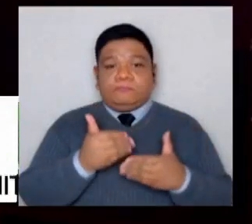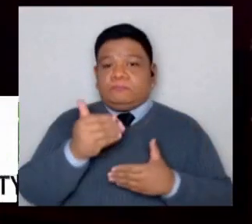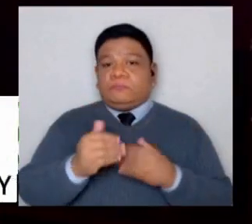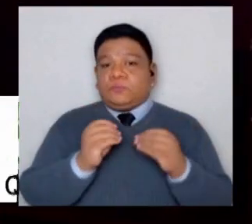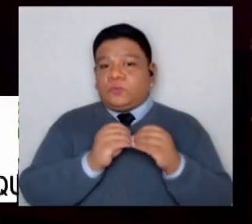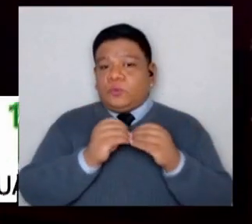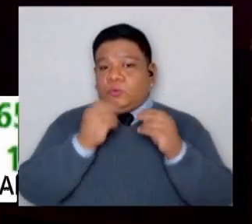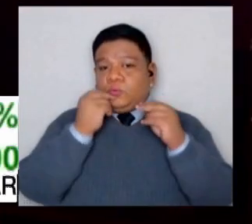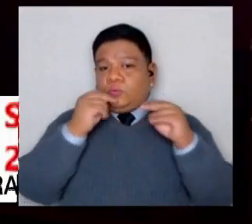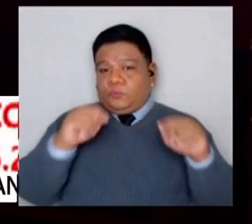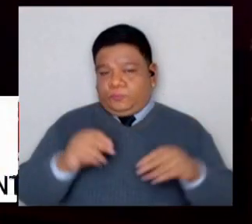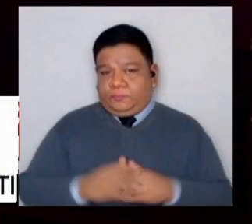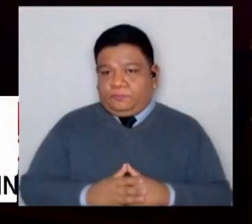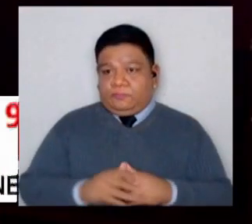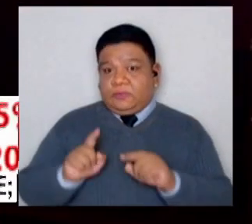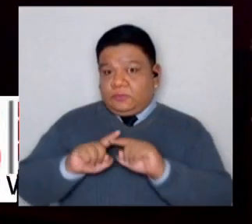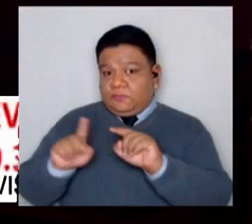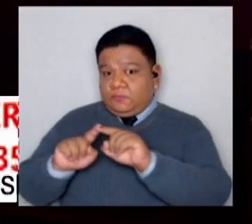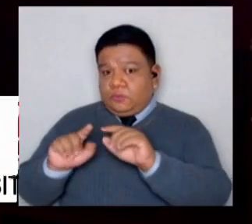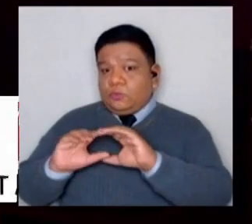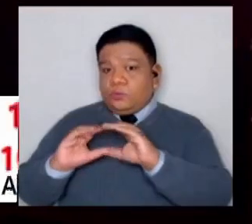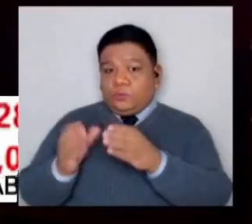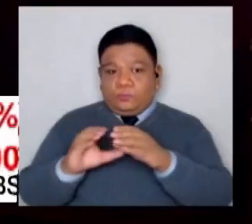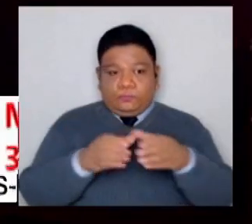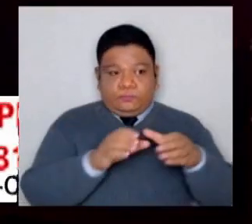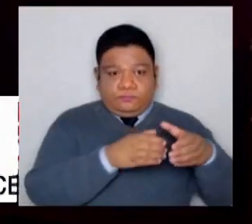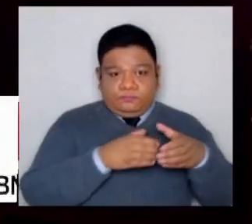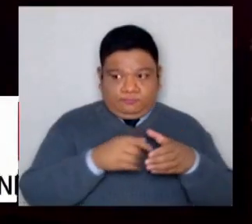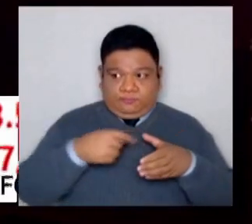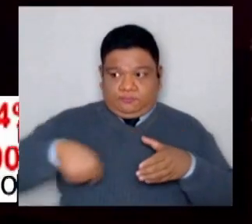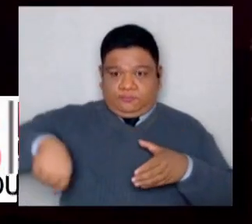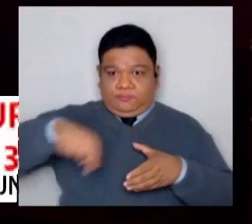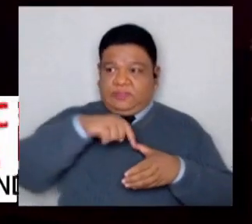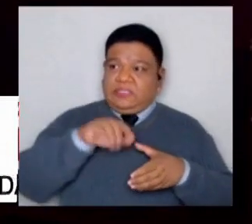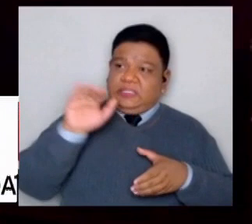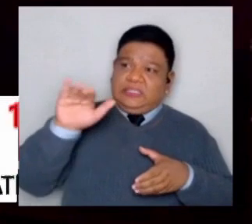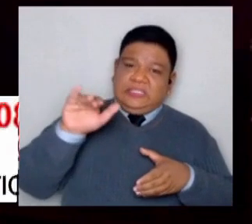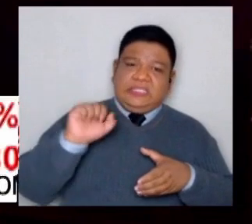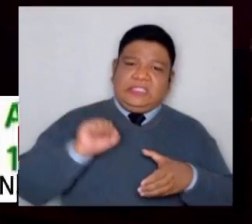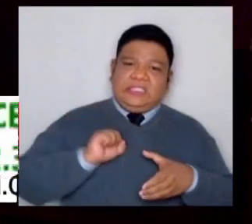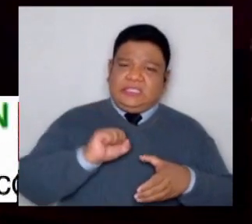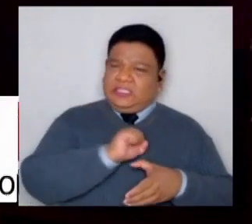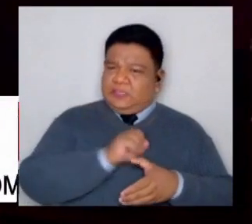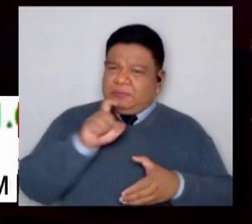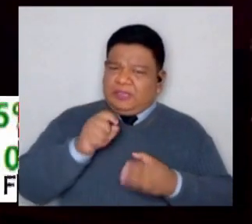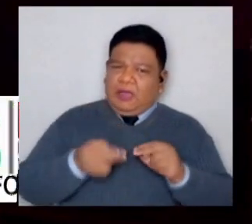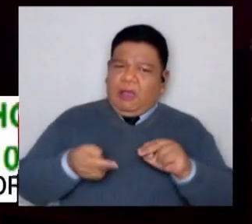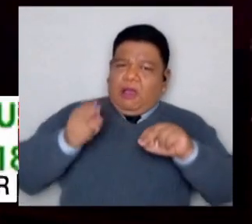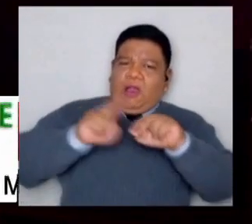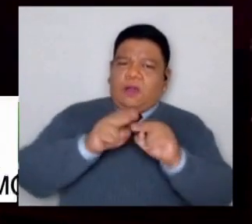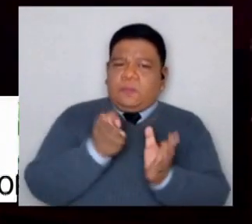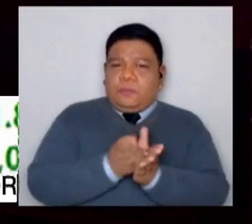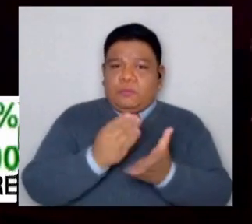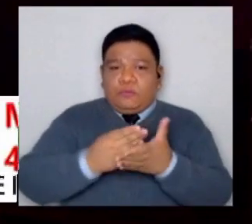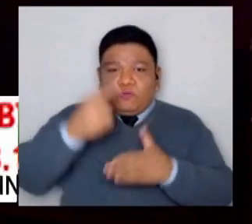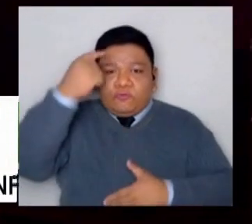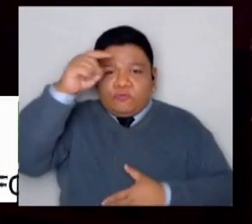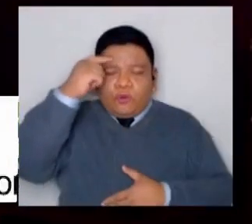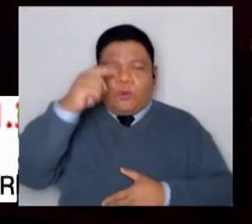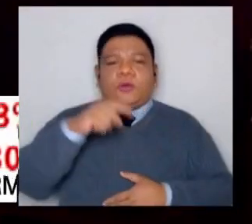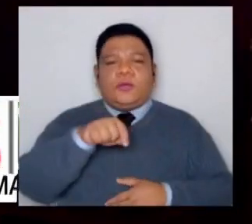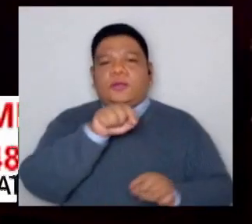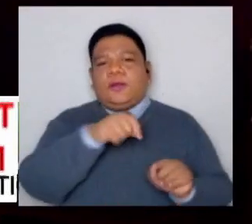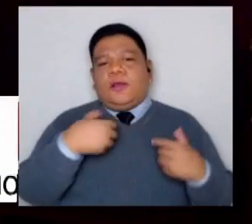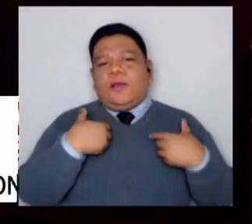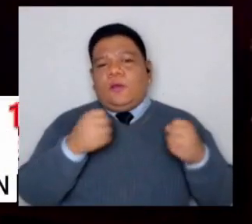various groups troop to the Philippine Senate to call for a higher budget for the benefits of healthcare workers. ABS-CBN's